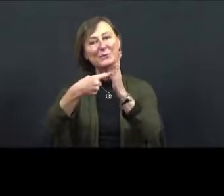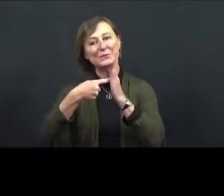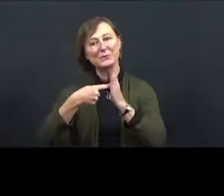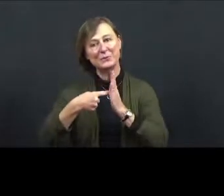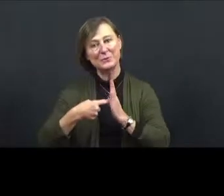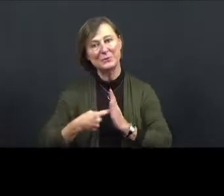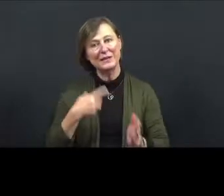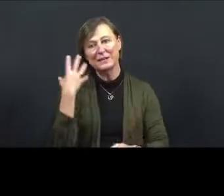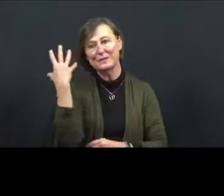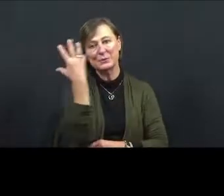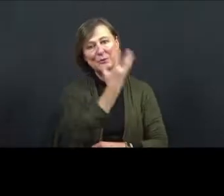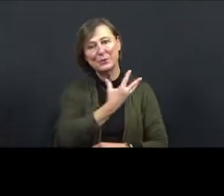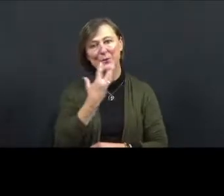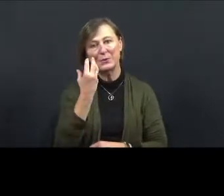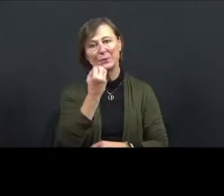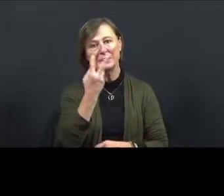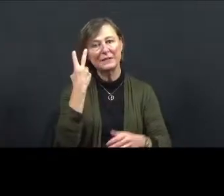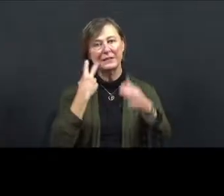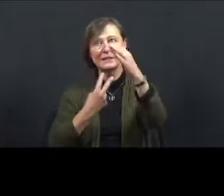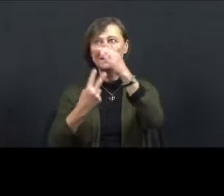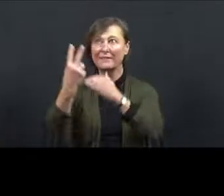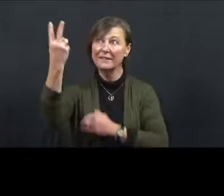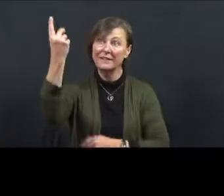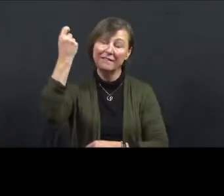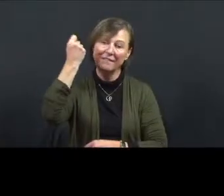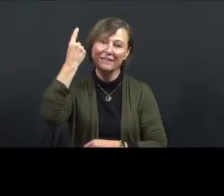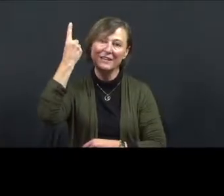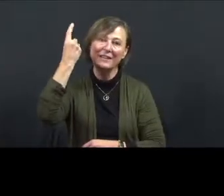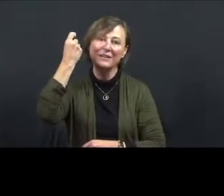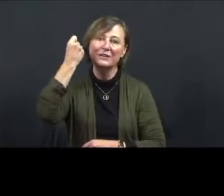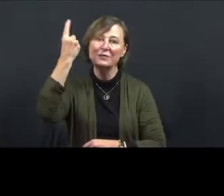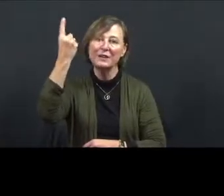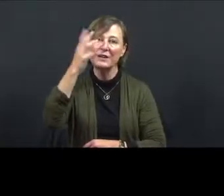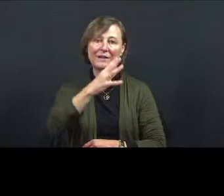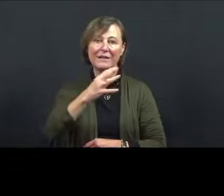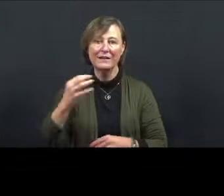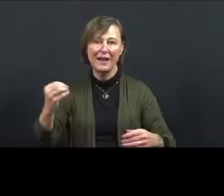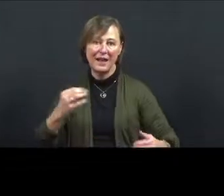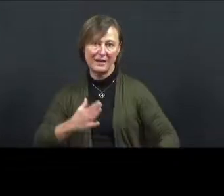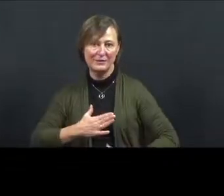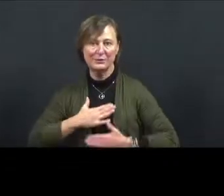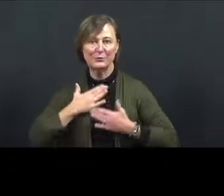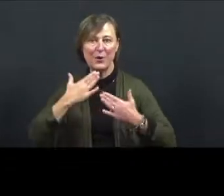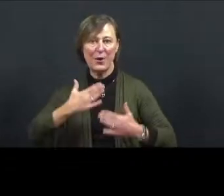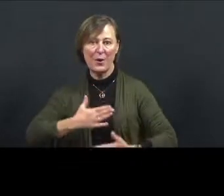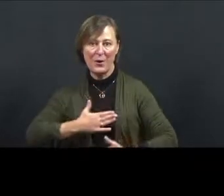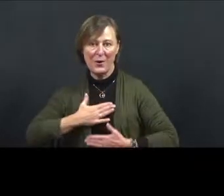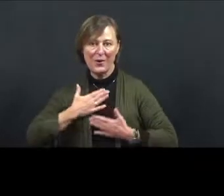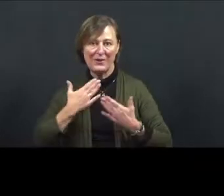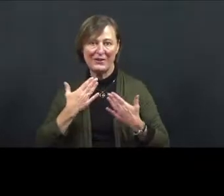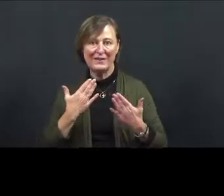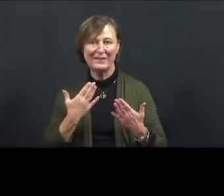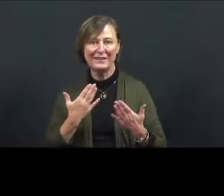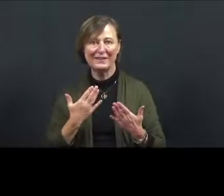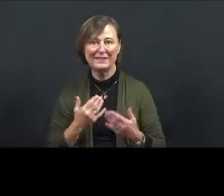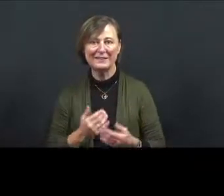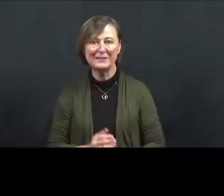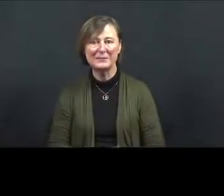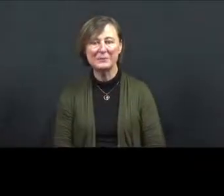show to us beauty, vision, and